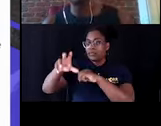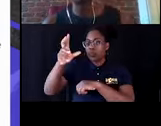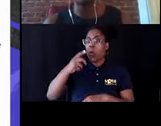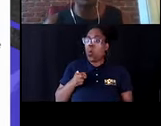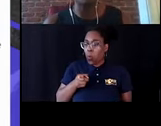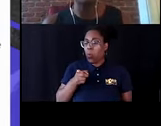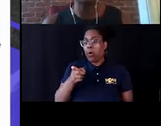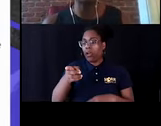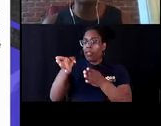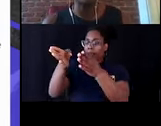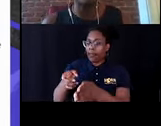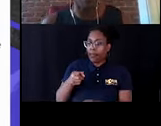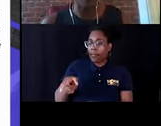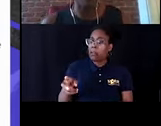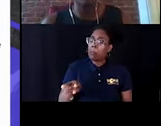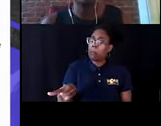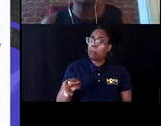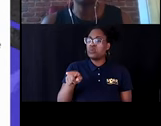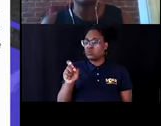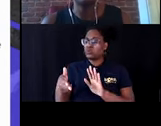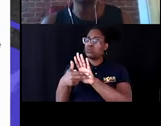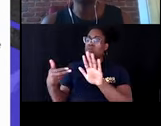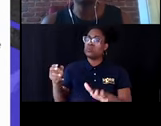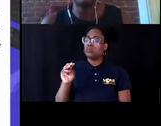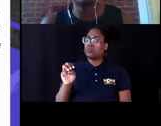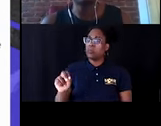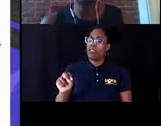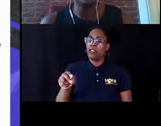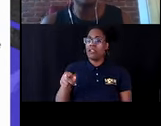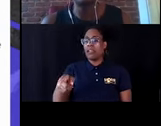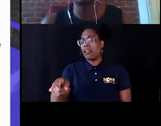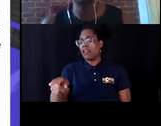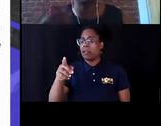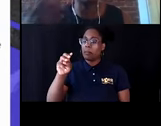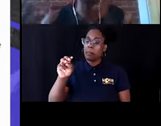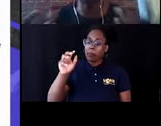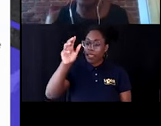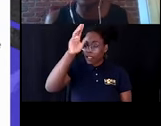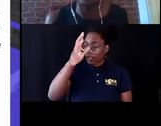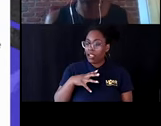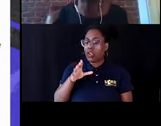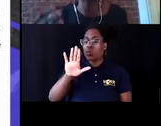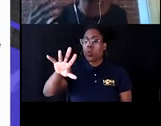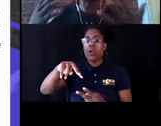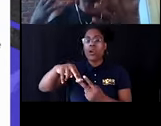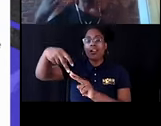they think of as men or think should be men, they have said, oh, you have your genes, which are the same